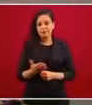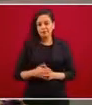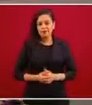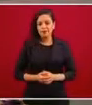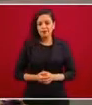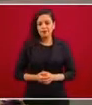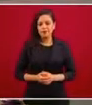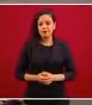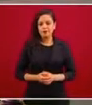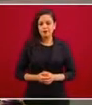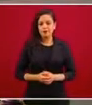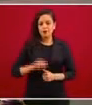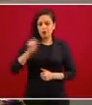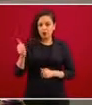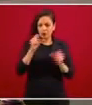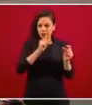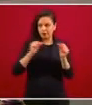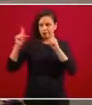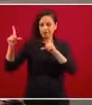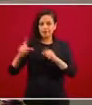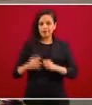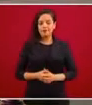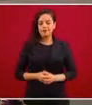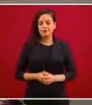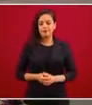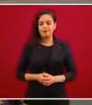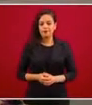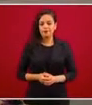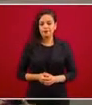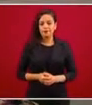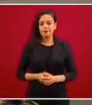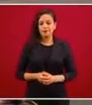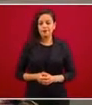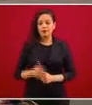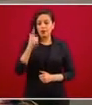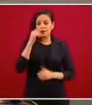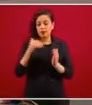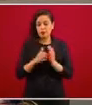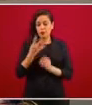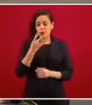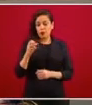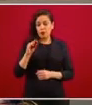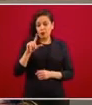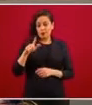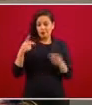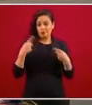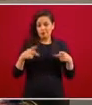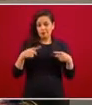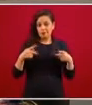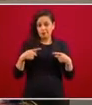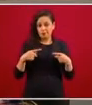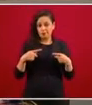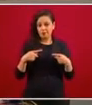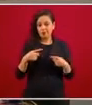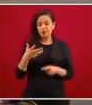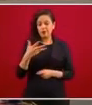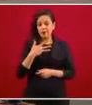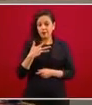the conditions that are very prevalent in our society and are a product of malnourishment